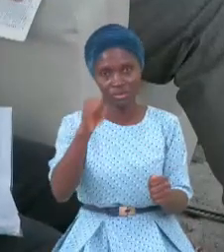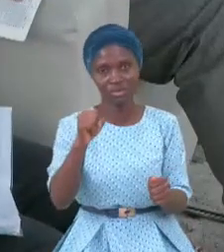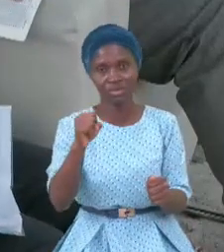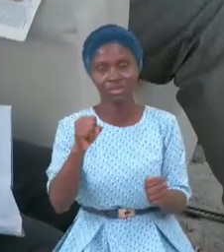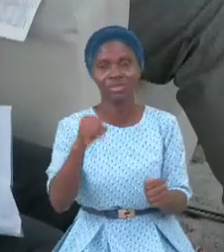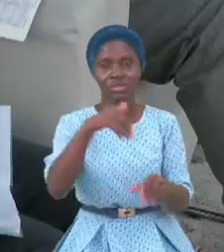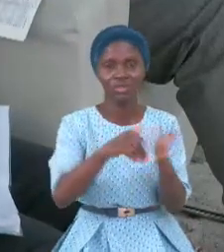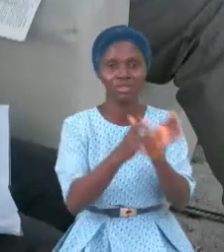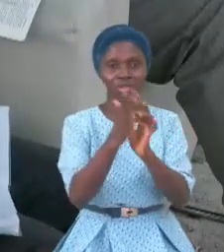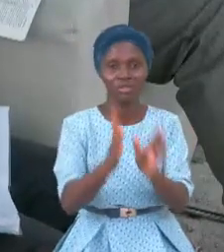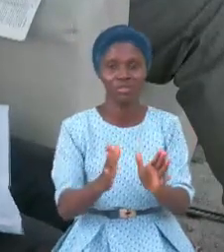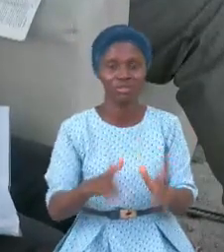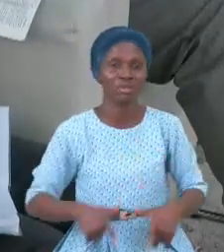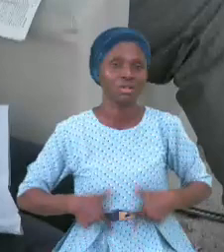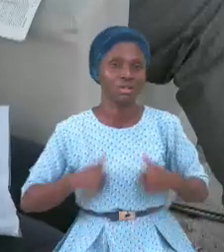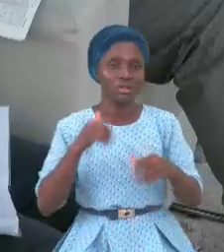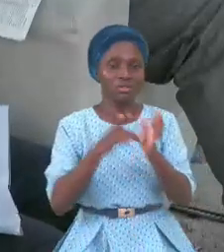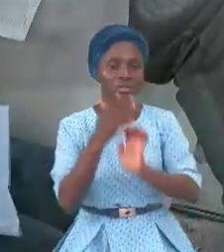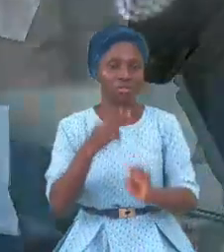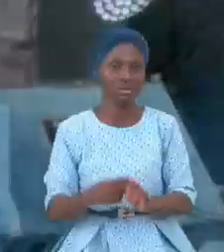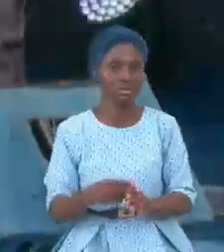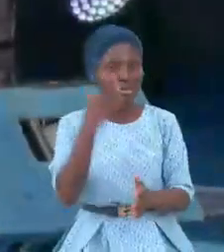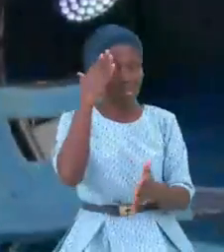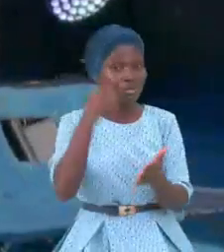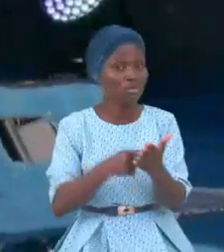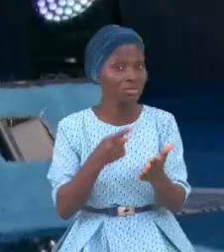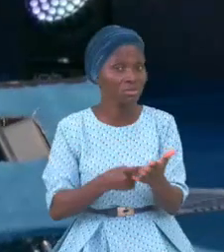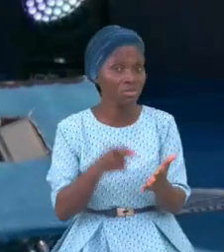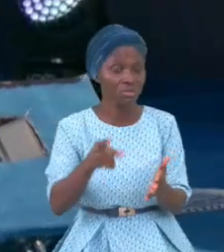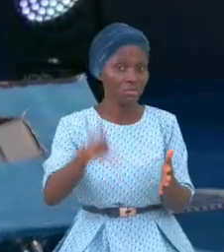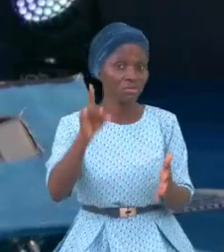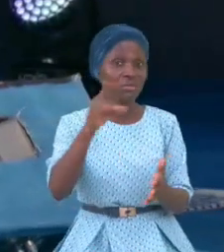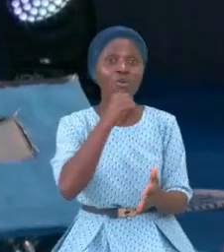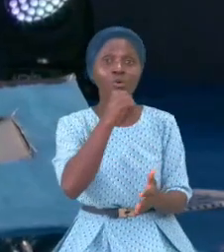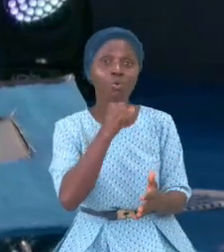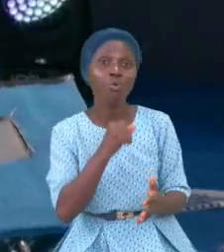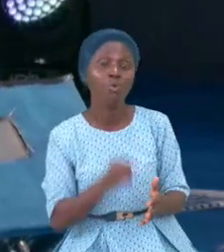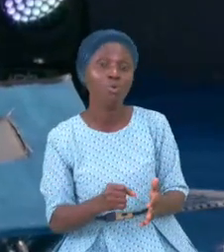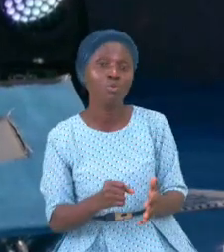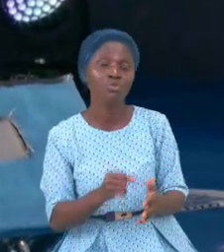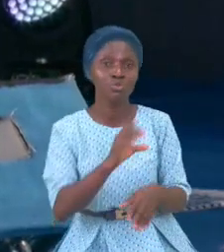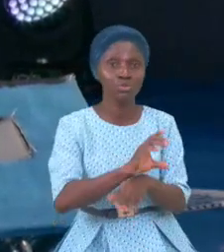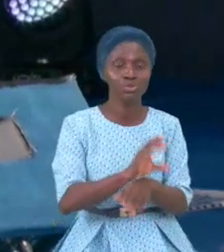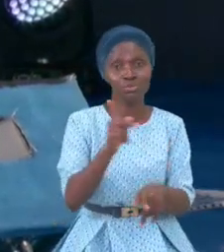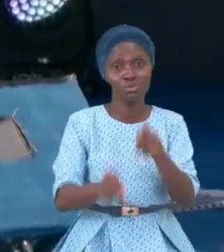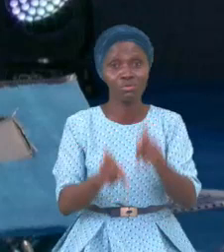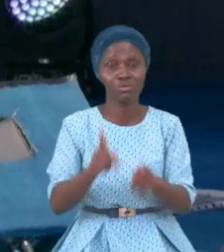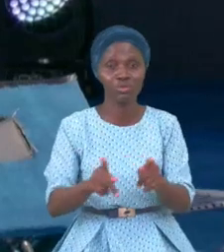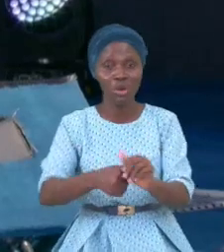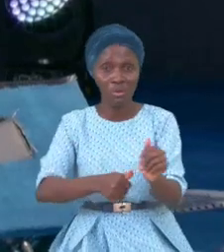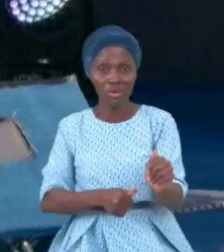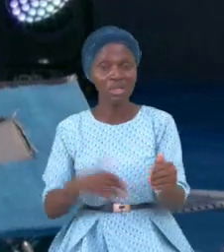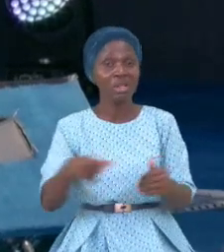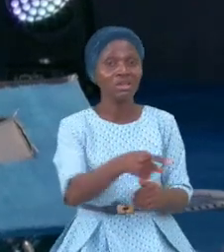know, sometimes you find whole denominations backsliding. They've left the Bible and they've gone